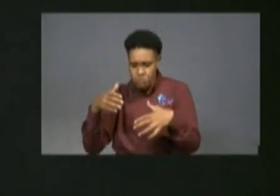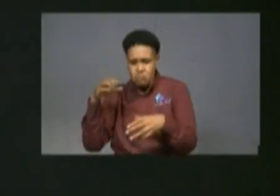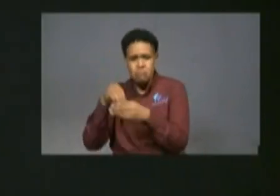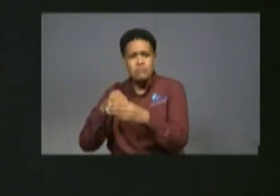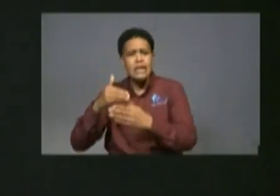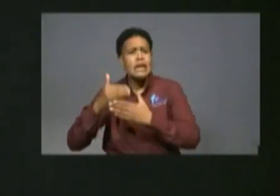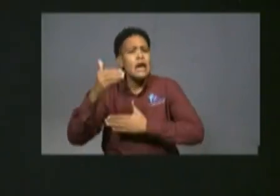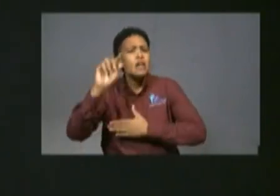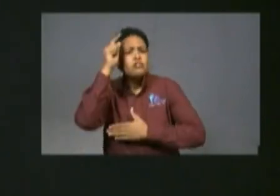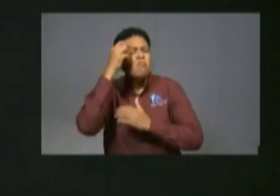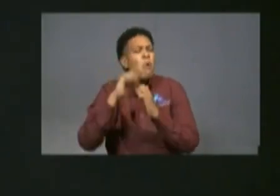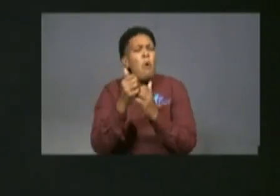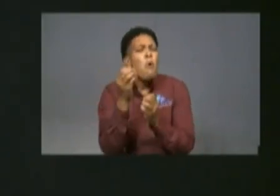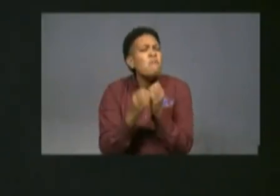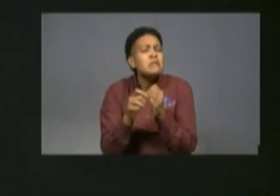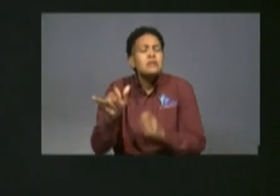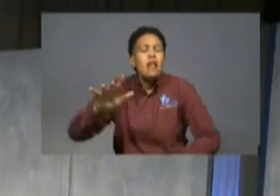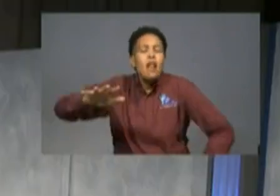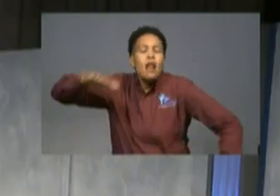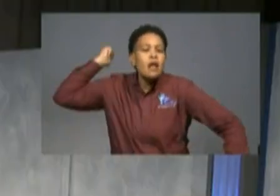how will you address this age-old problem?